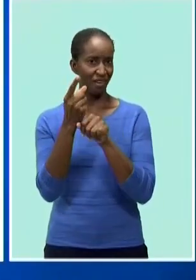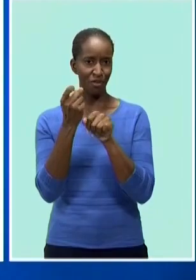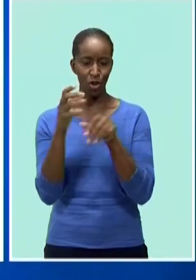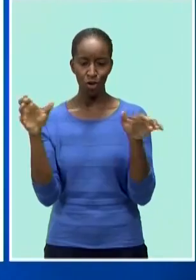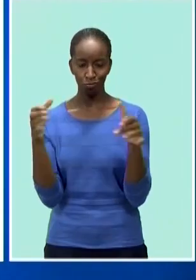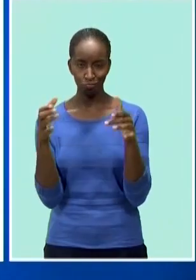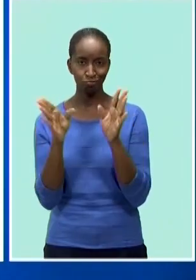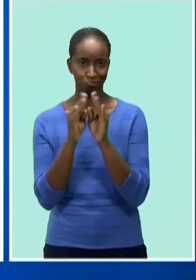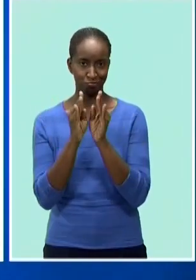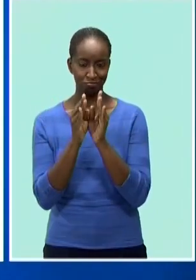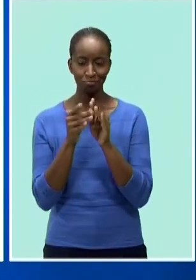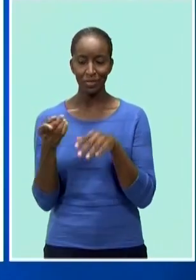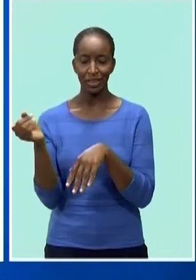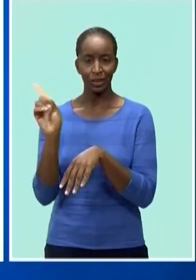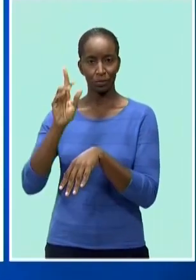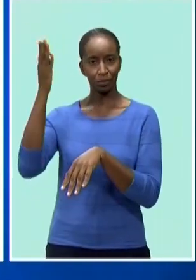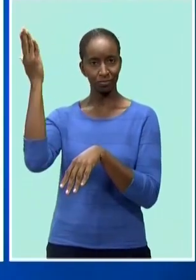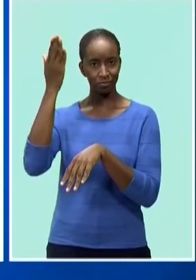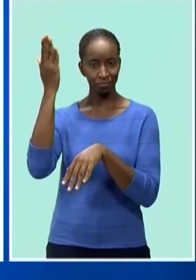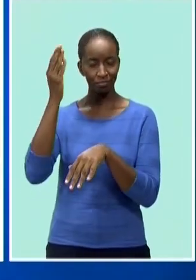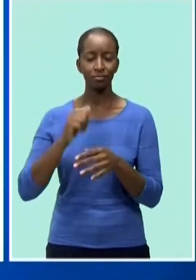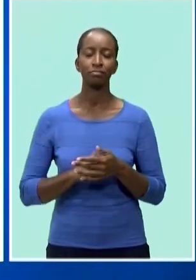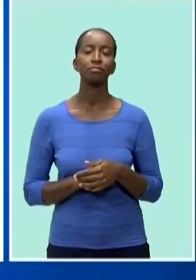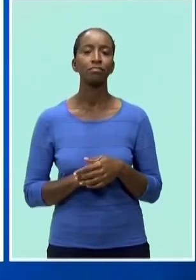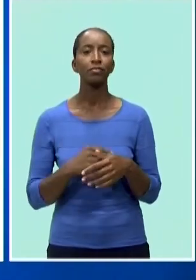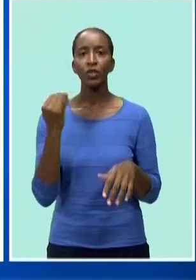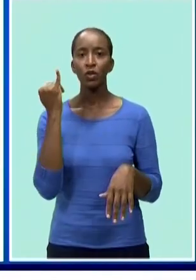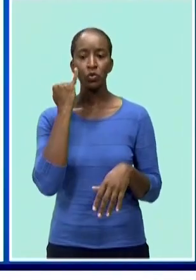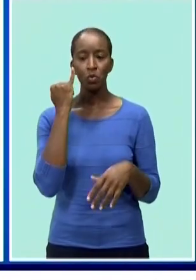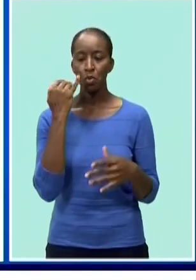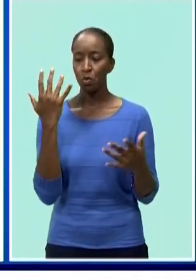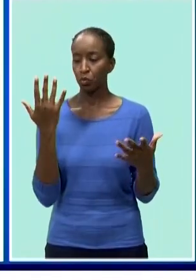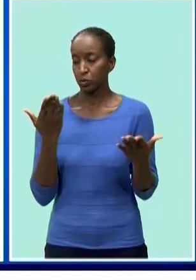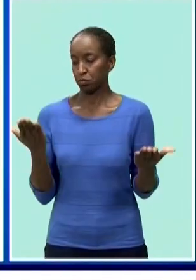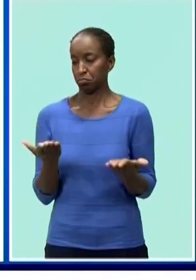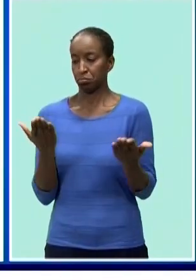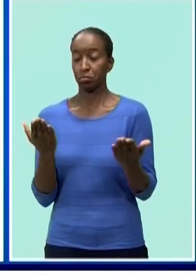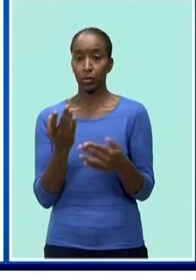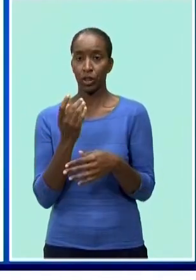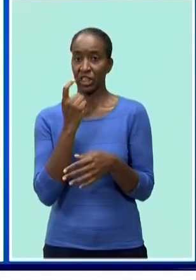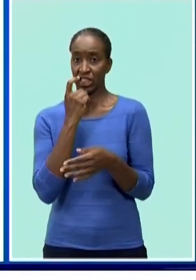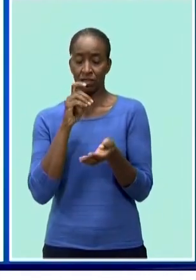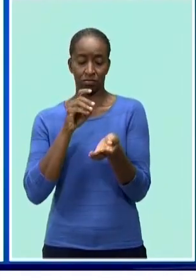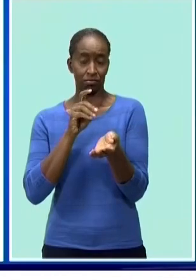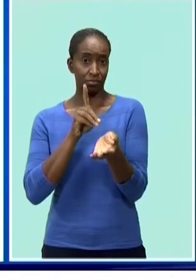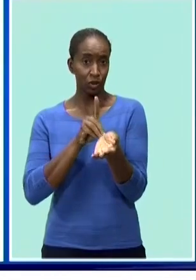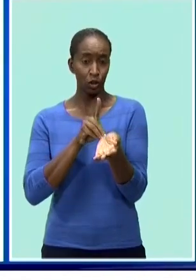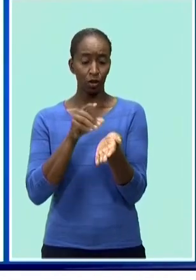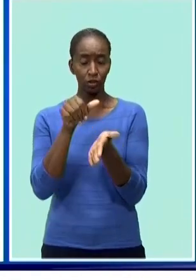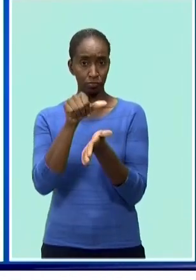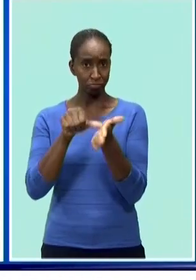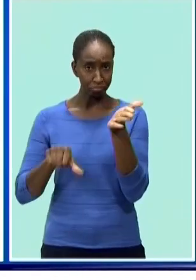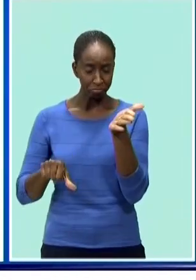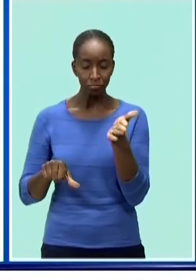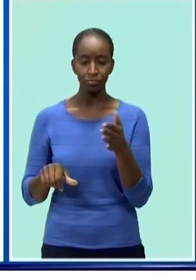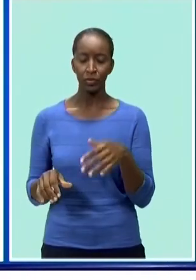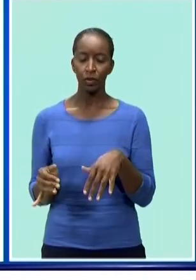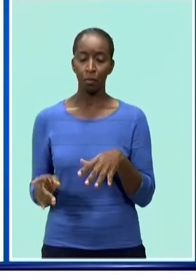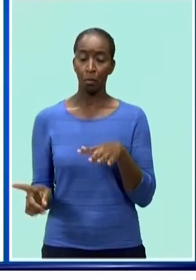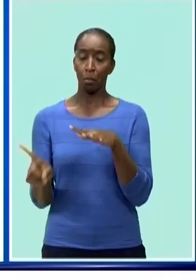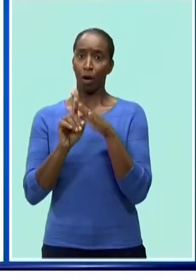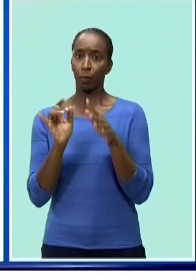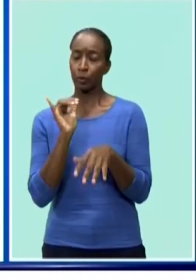up where one of our dental surgeons, for instance, did something and it was a mishap,